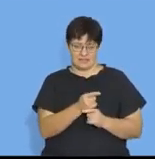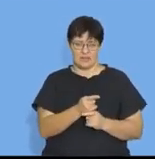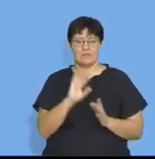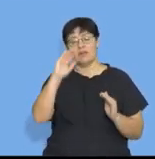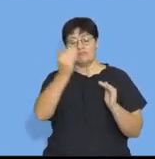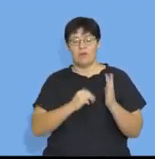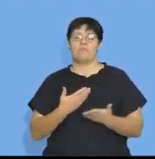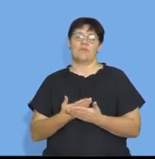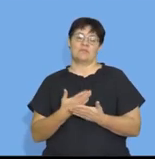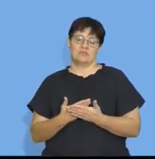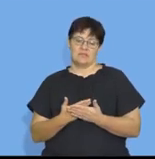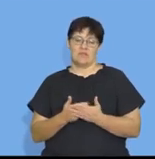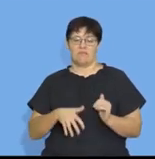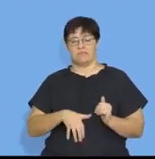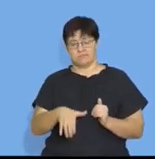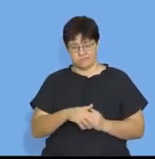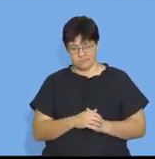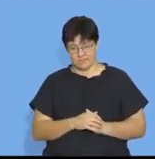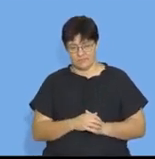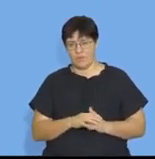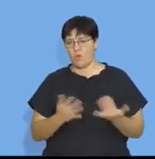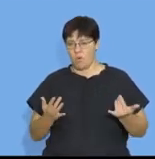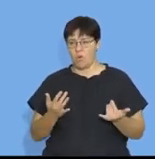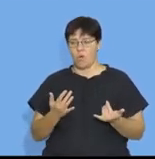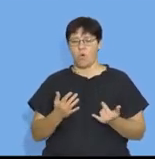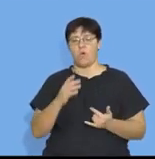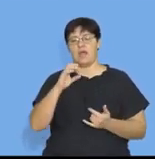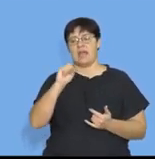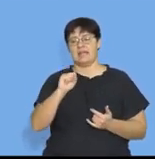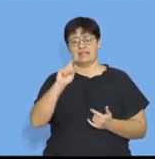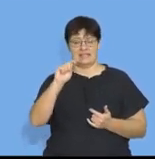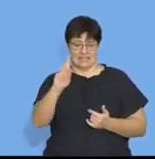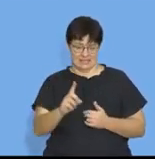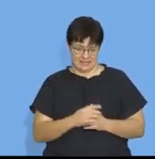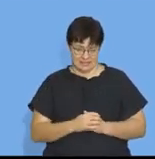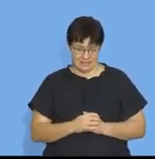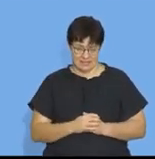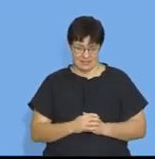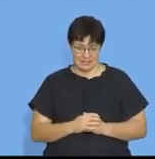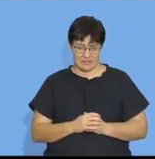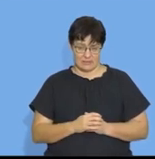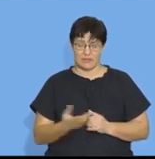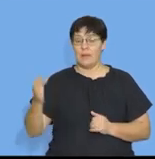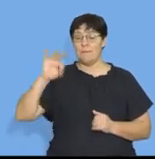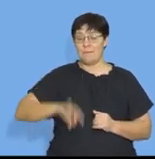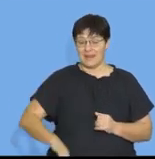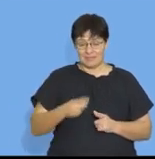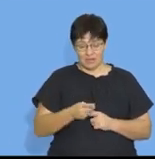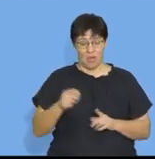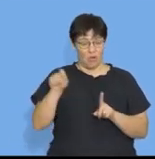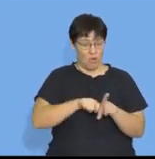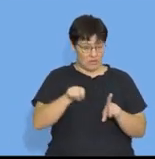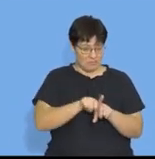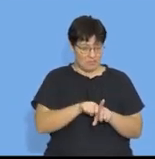copulation to reduce the probability of pregnancy or sexually transmitted infections. So one of the benefits